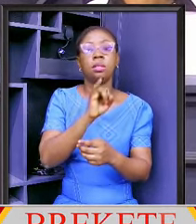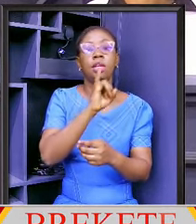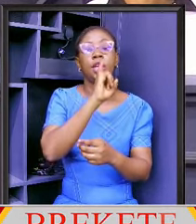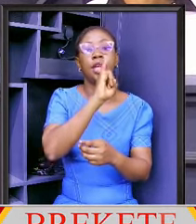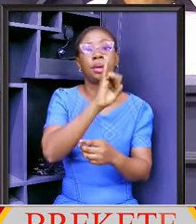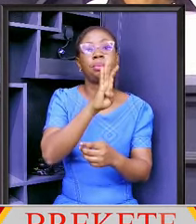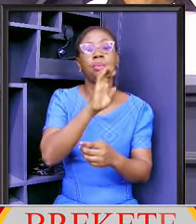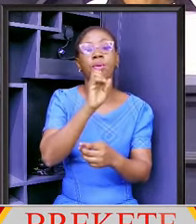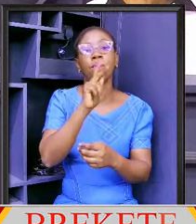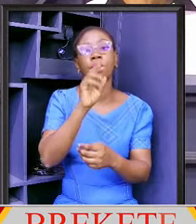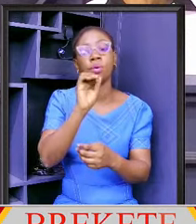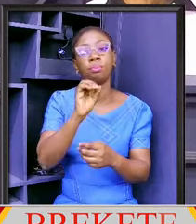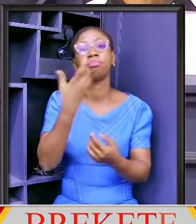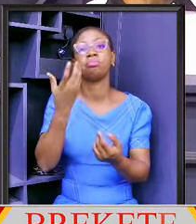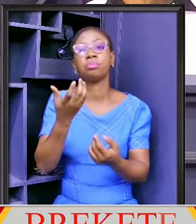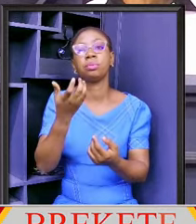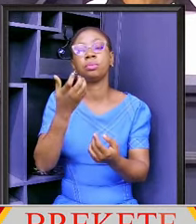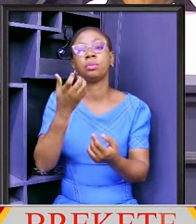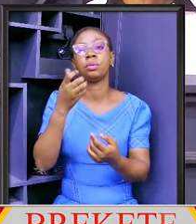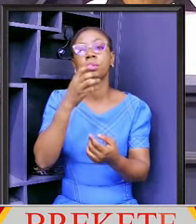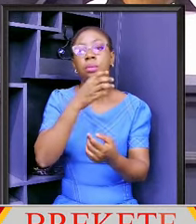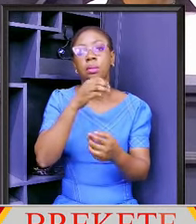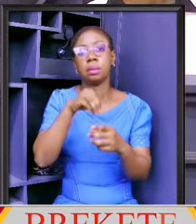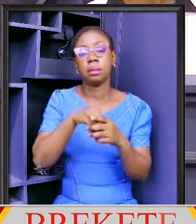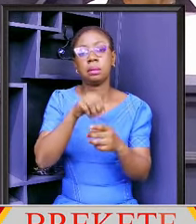Okuiboko, for Akwa Ibom State.